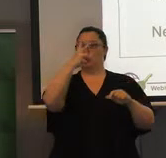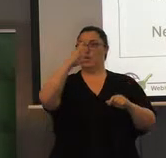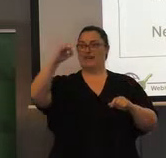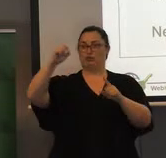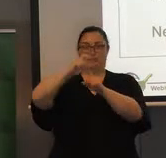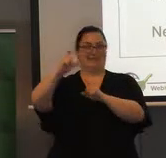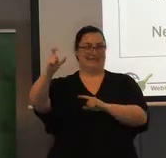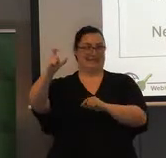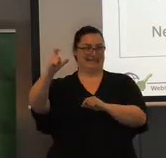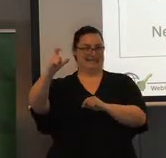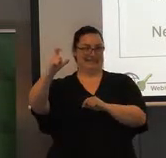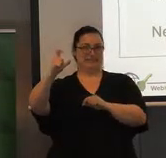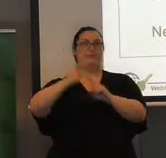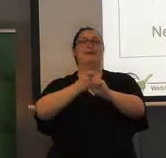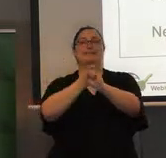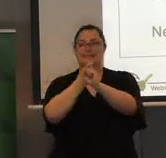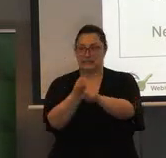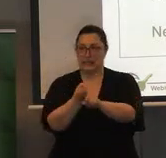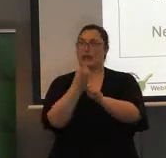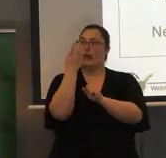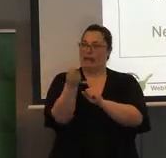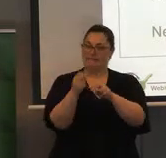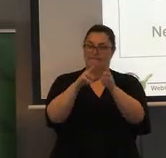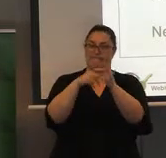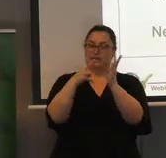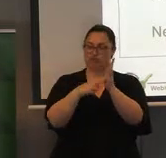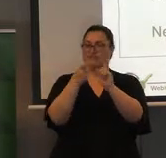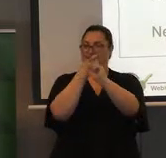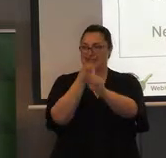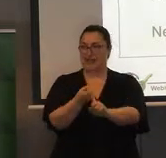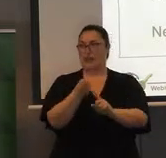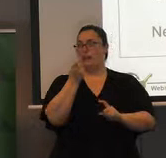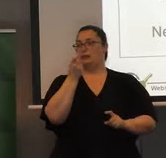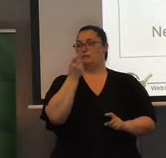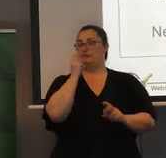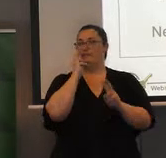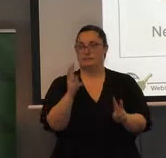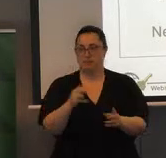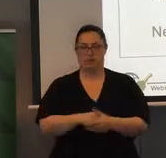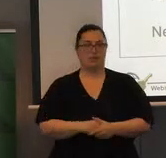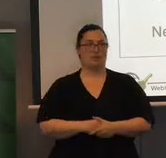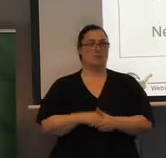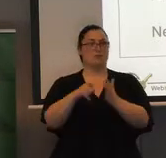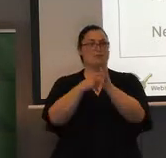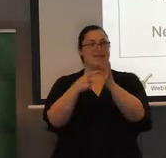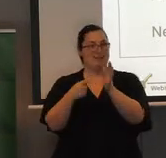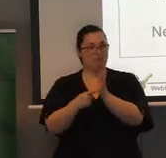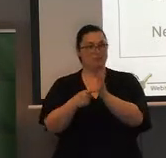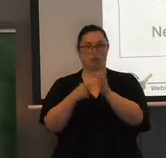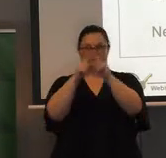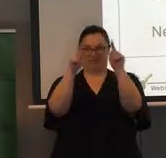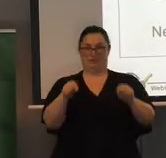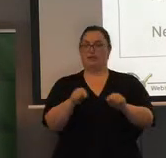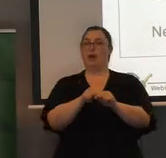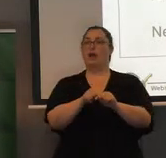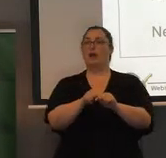200% so you don't lose functionality or visibility of it. In this case, the carrots or the container